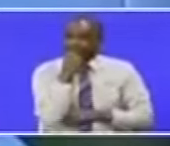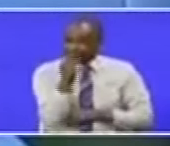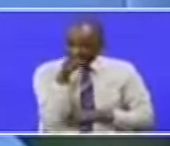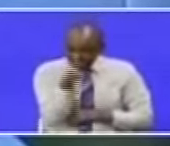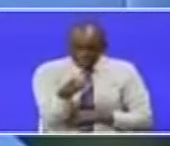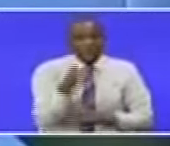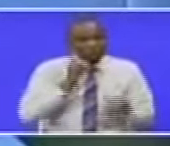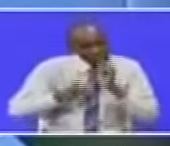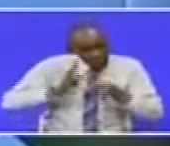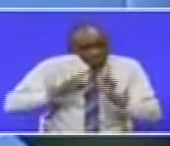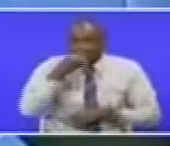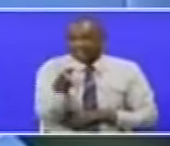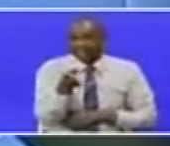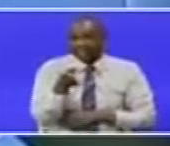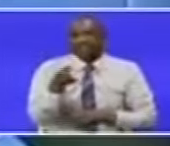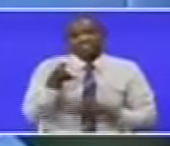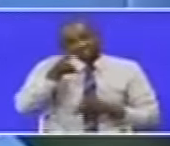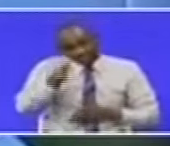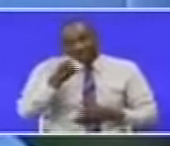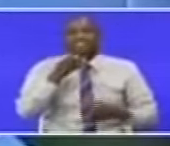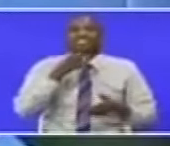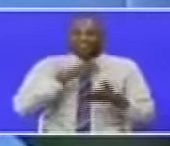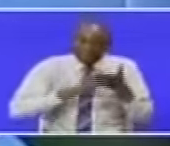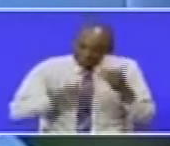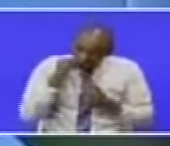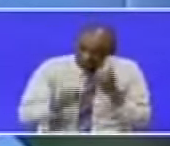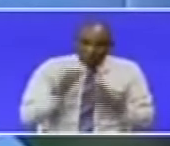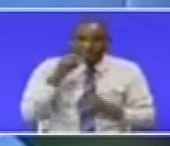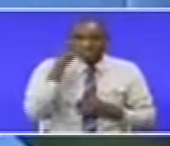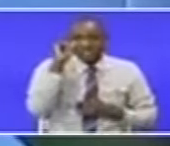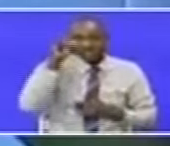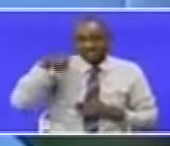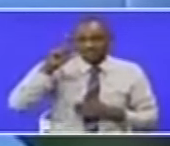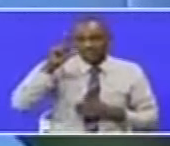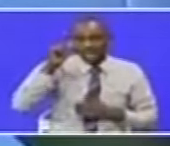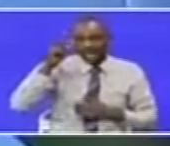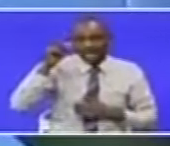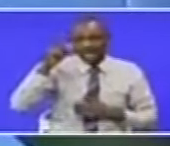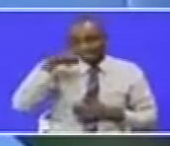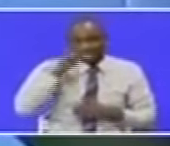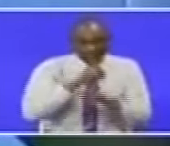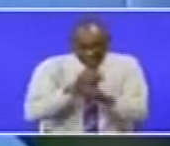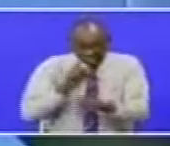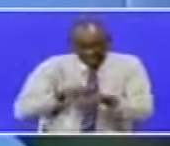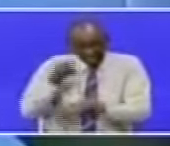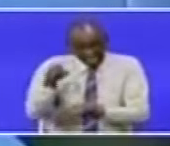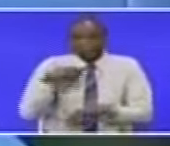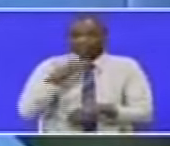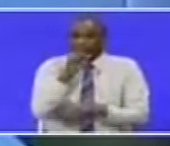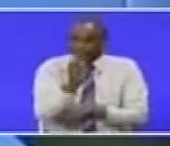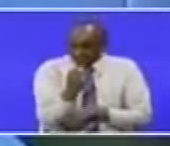the fifth time. The 800 meters finals, Nicholas Kiplangat defended his title, clocking